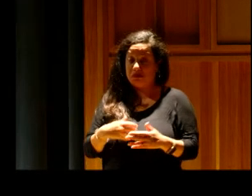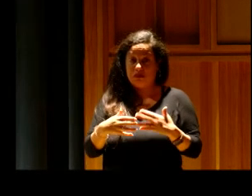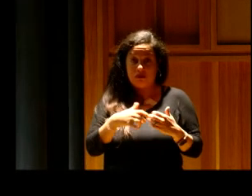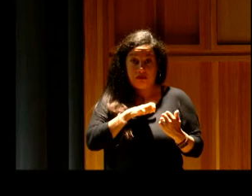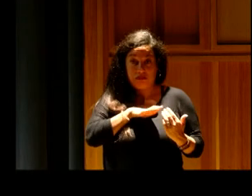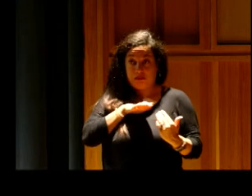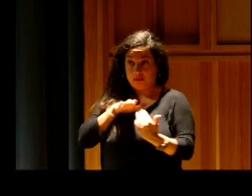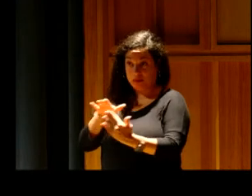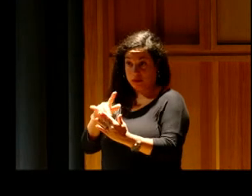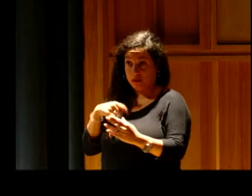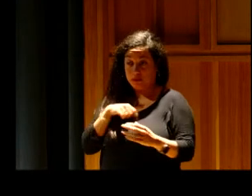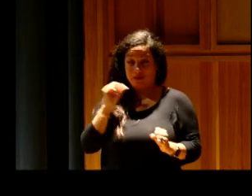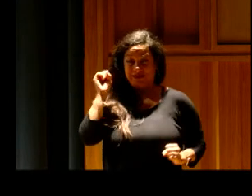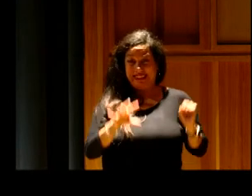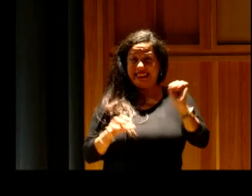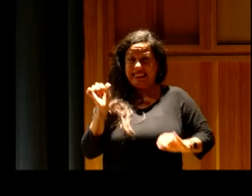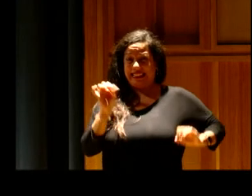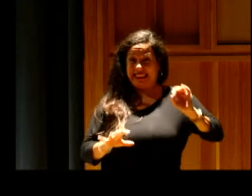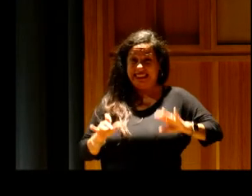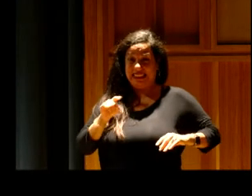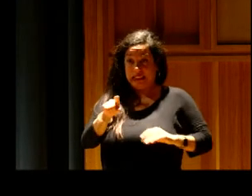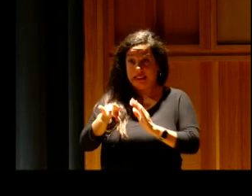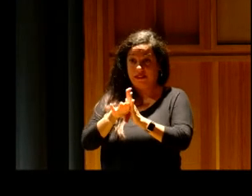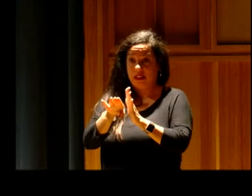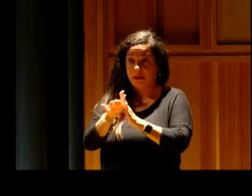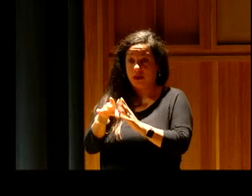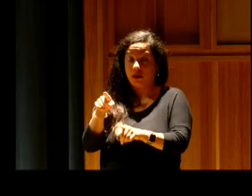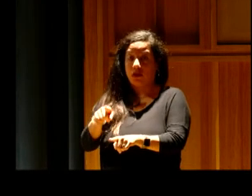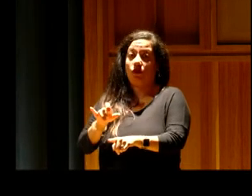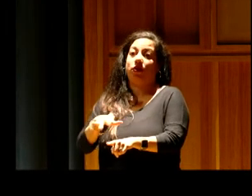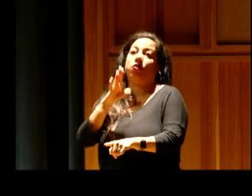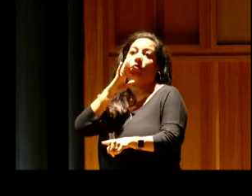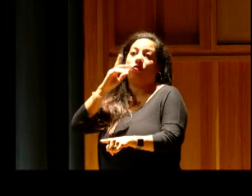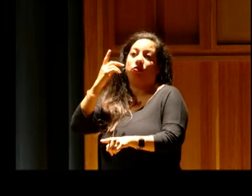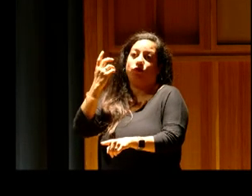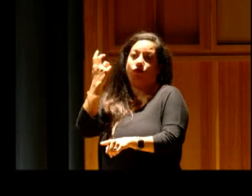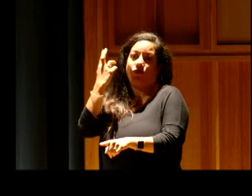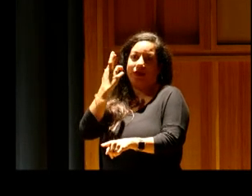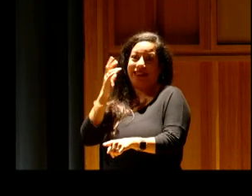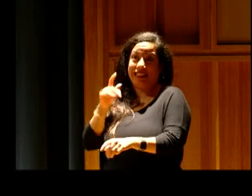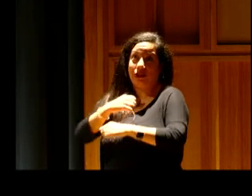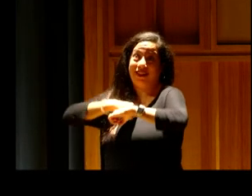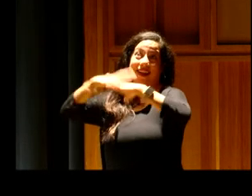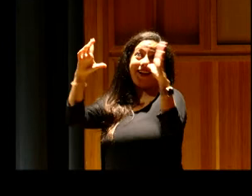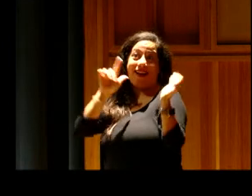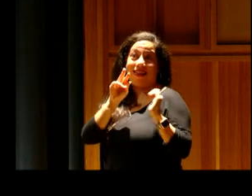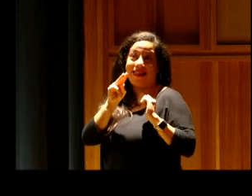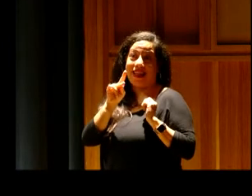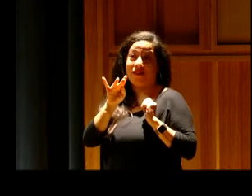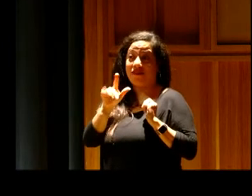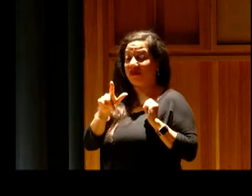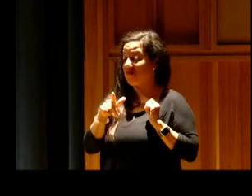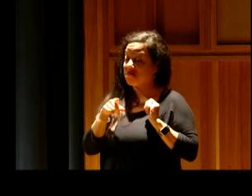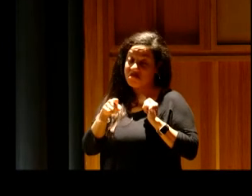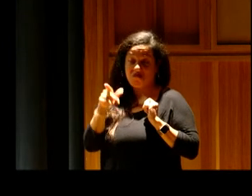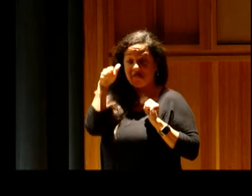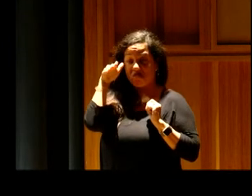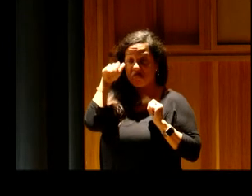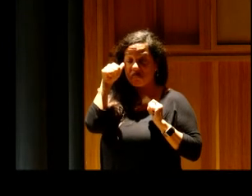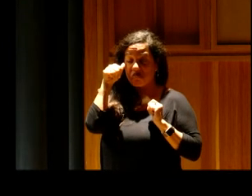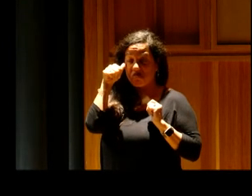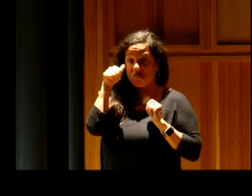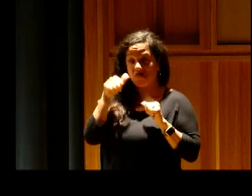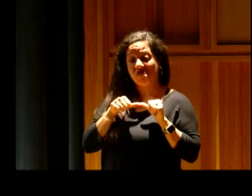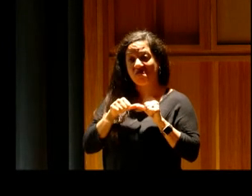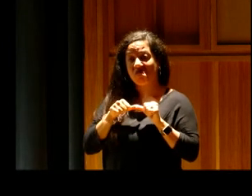that we tried to throw in the way of this developer realizing his dream of building that landfill, that developer just kept coming